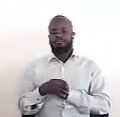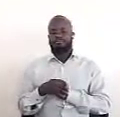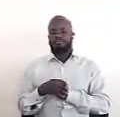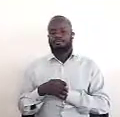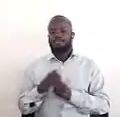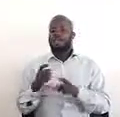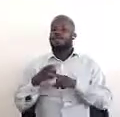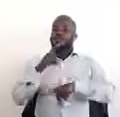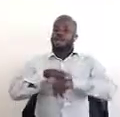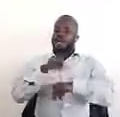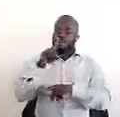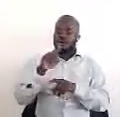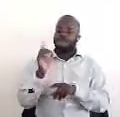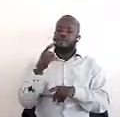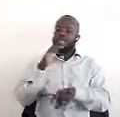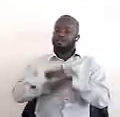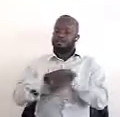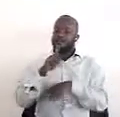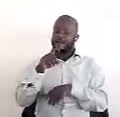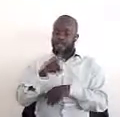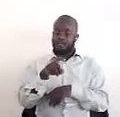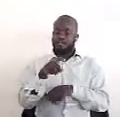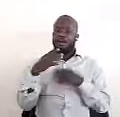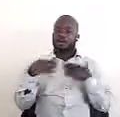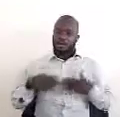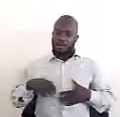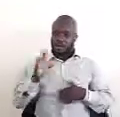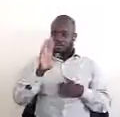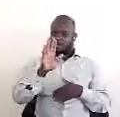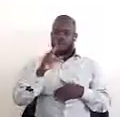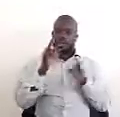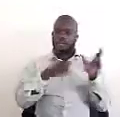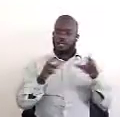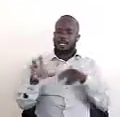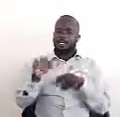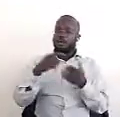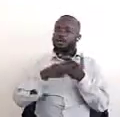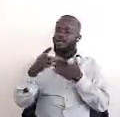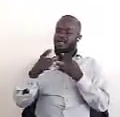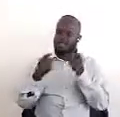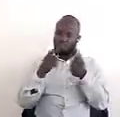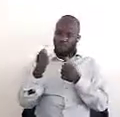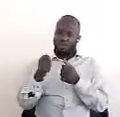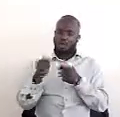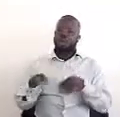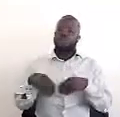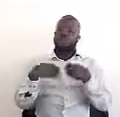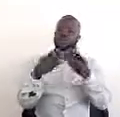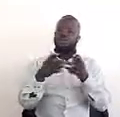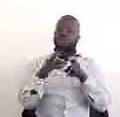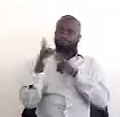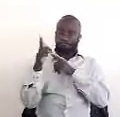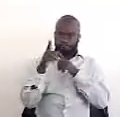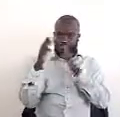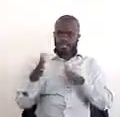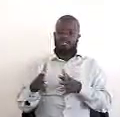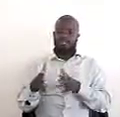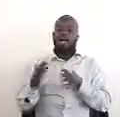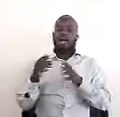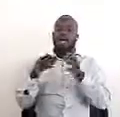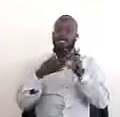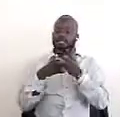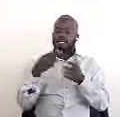long-term. From the time you are first infected with the virus, your body normally takes a few weeks to produce antibodies